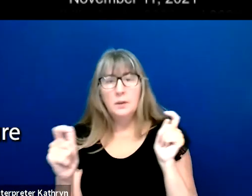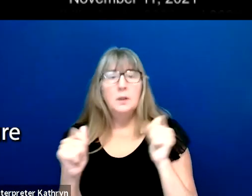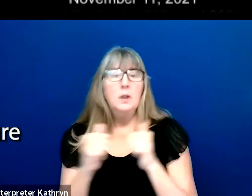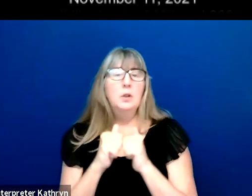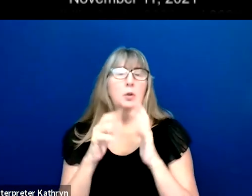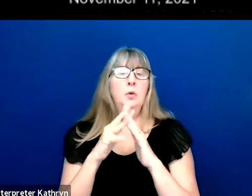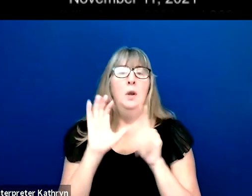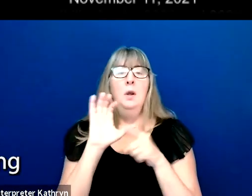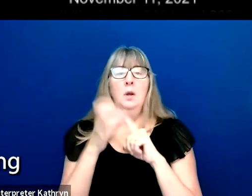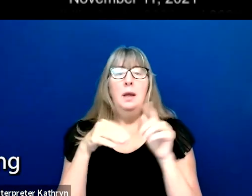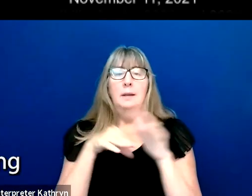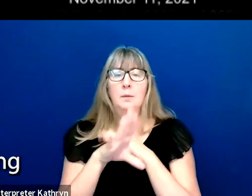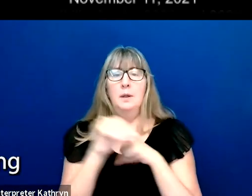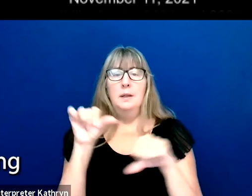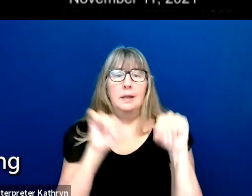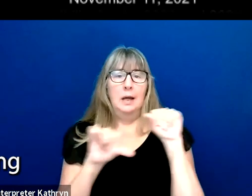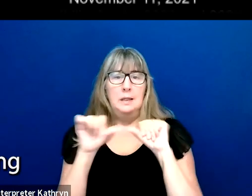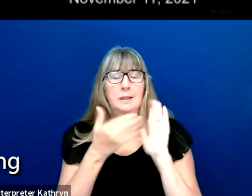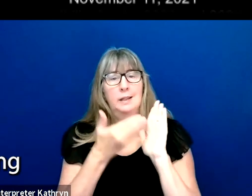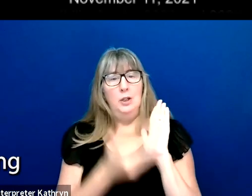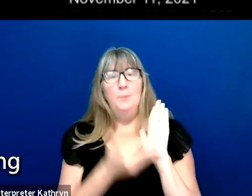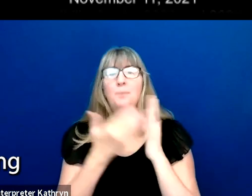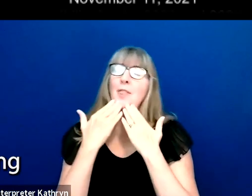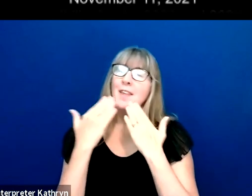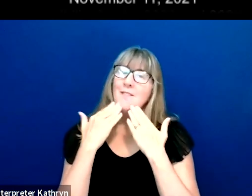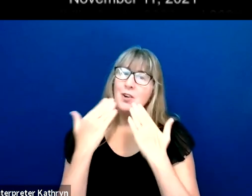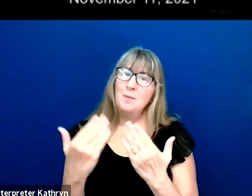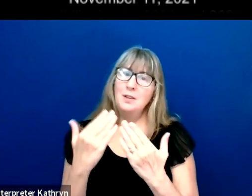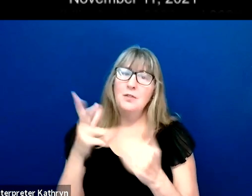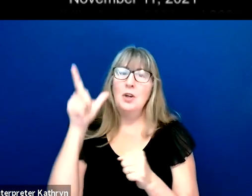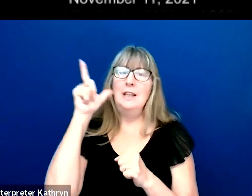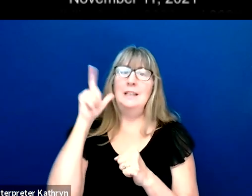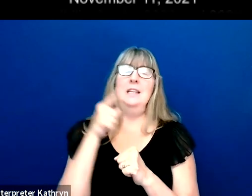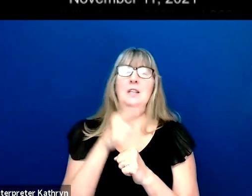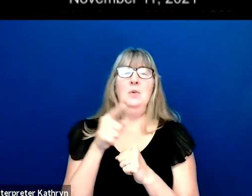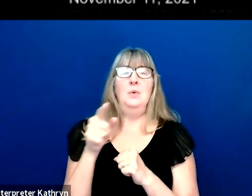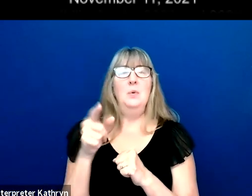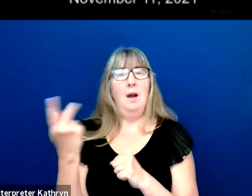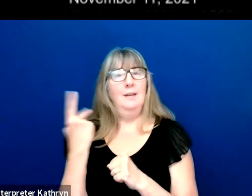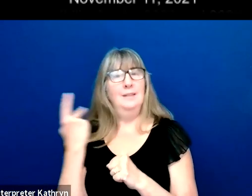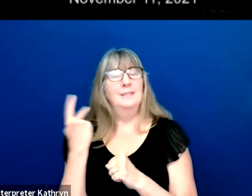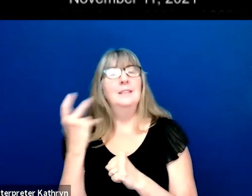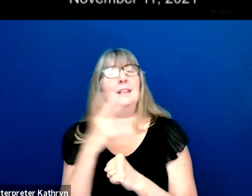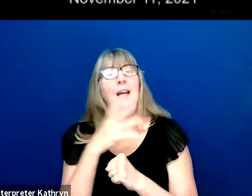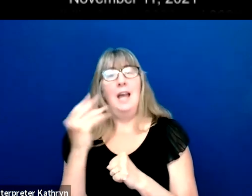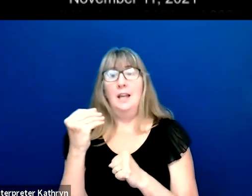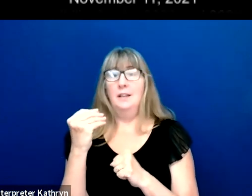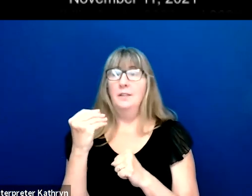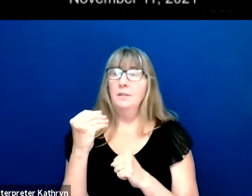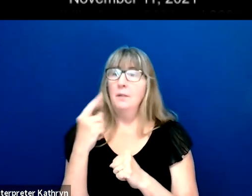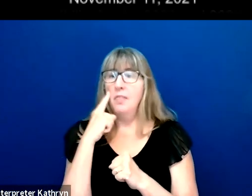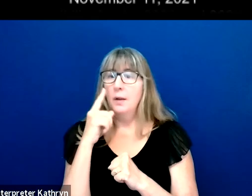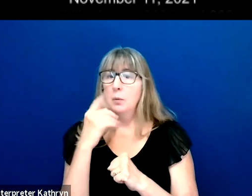accessibility in the sciences. So thank you very much for listening to Ainsley and I, and we've got I think